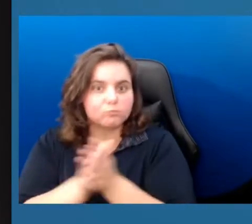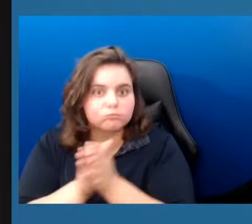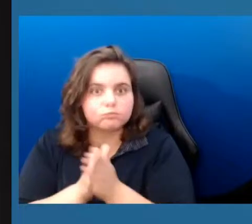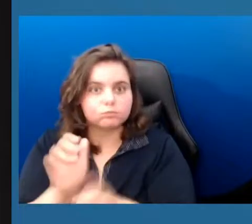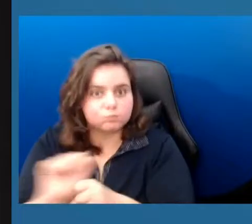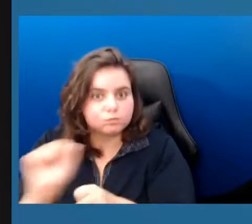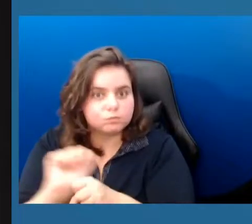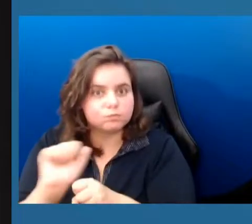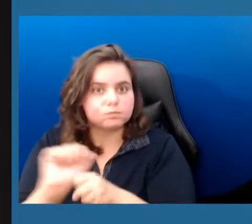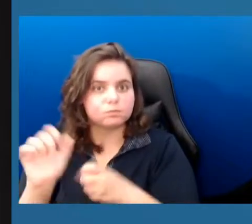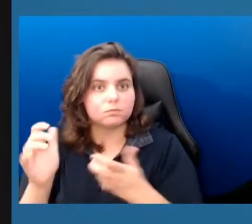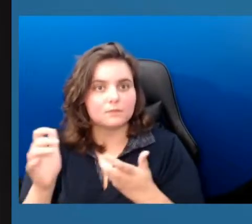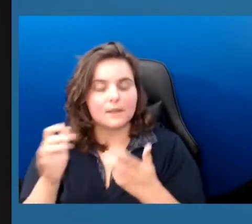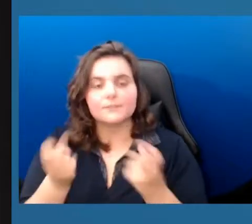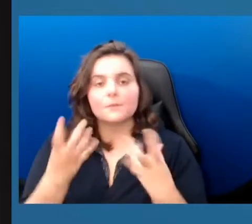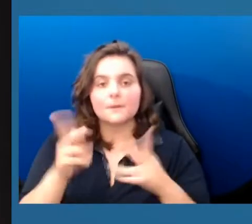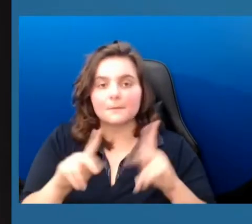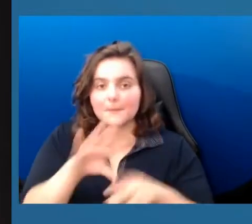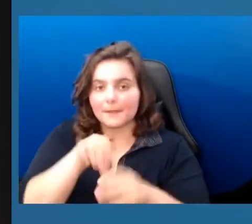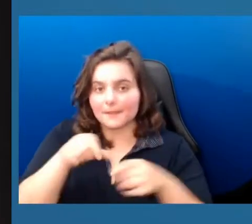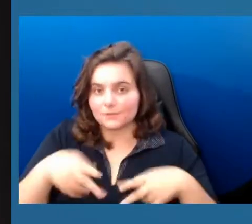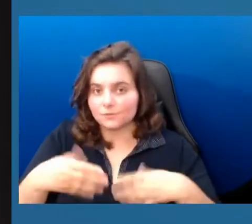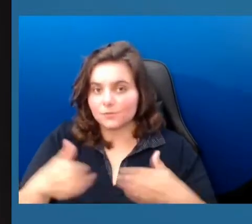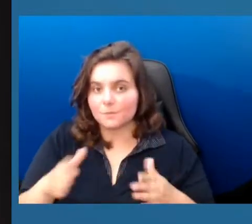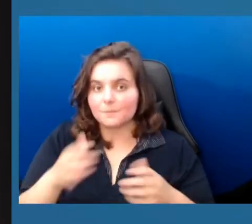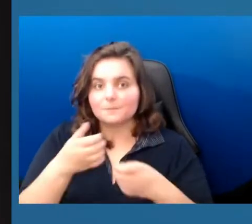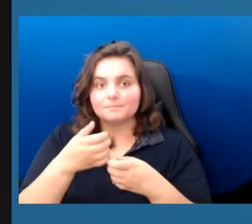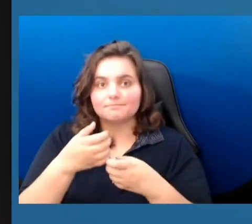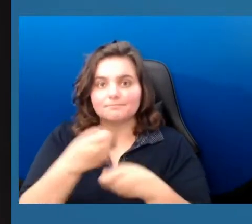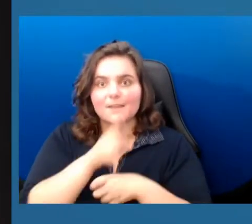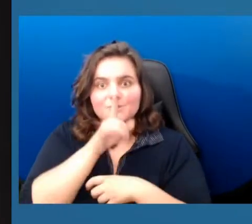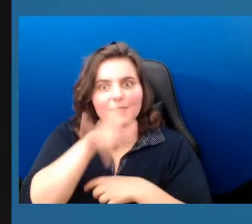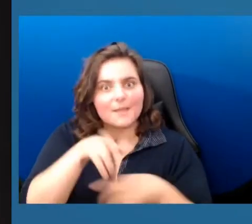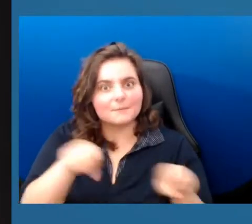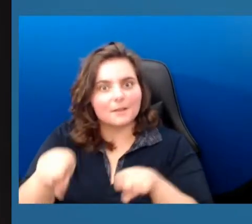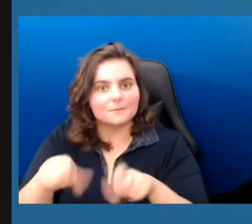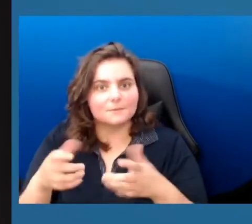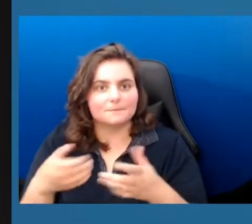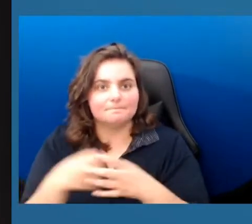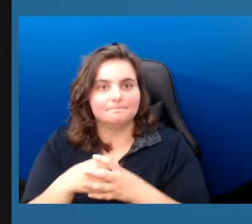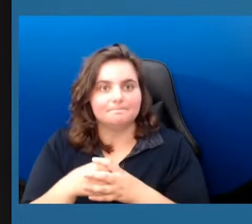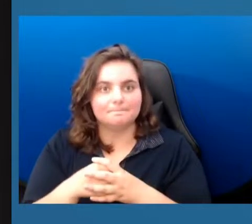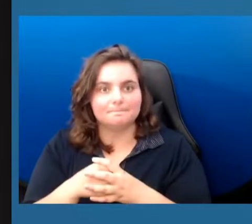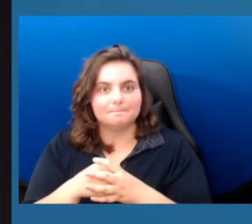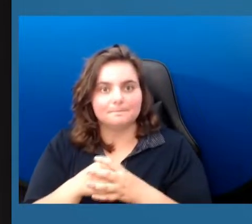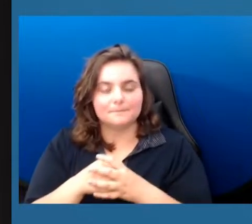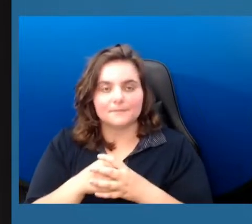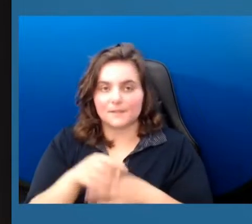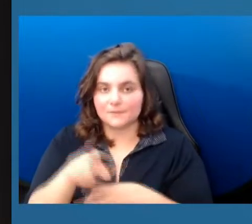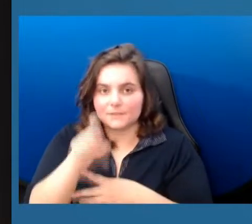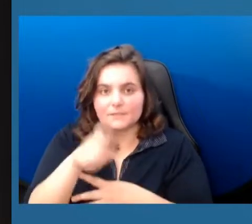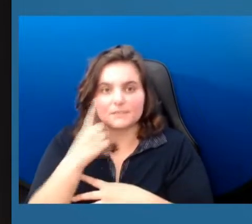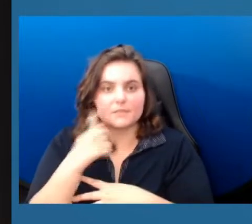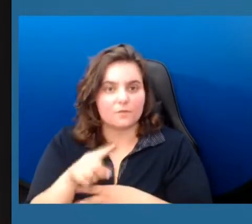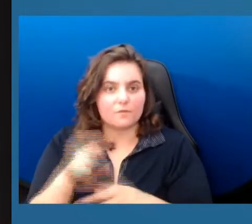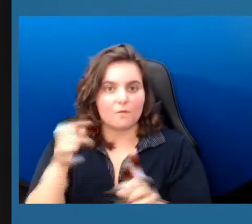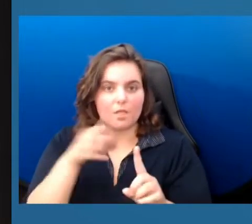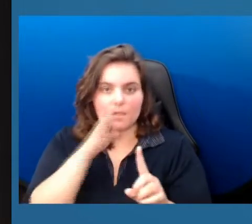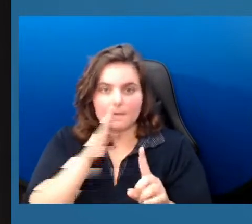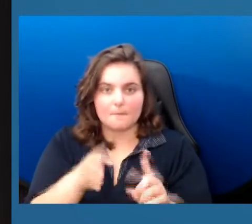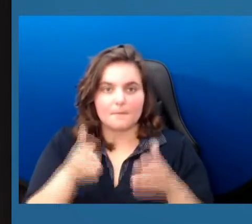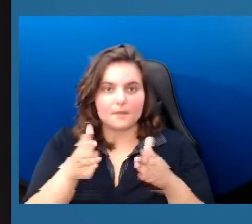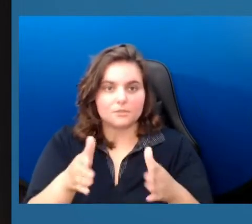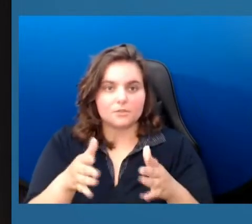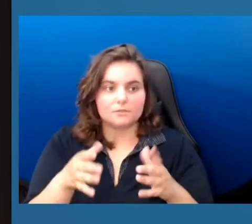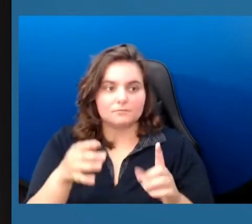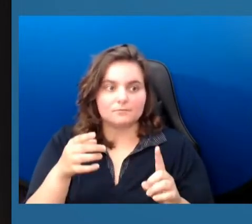people in this room to make sure that that could happen. And this is much needed relief for Main Street. Small businesses, they are the movers and